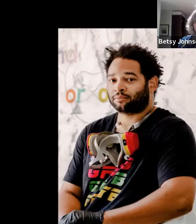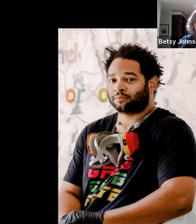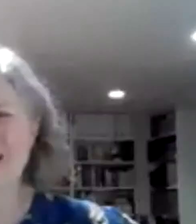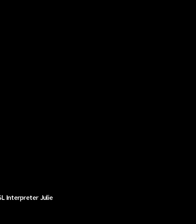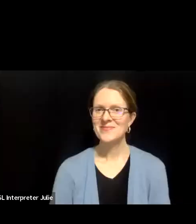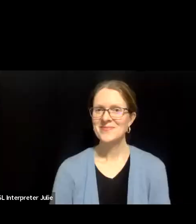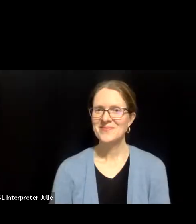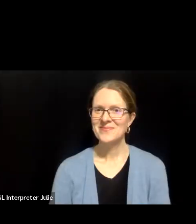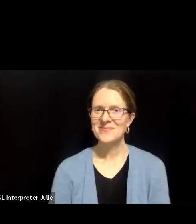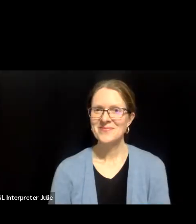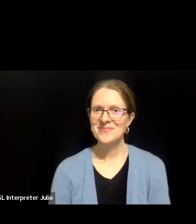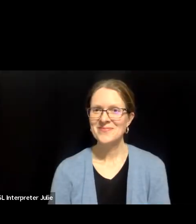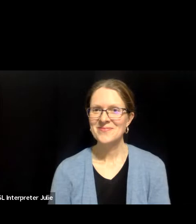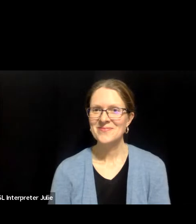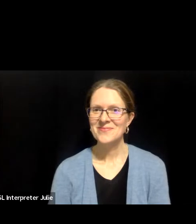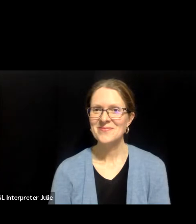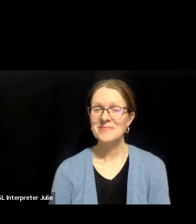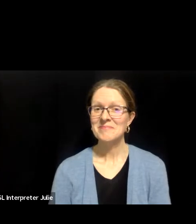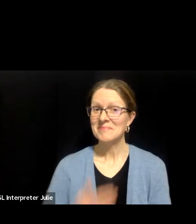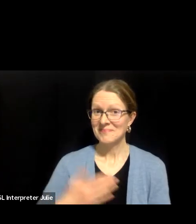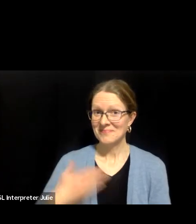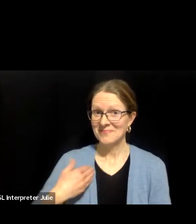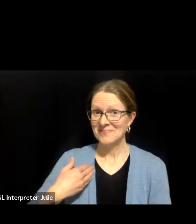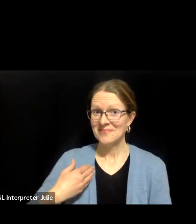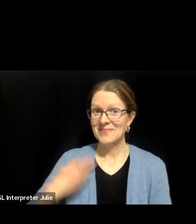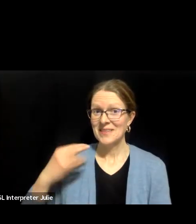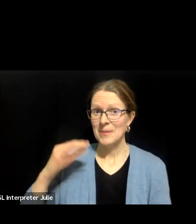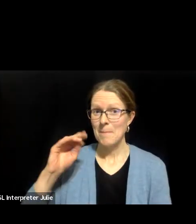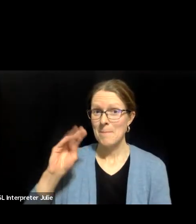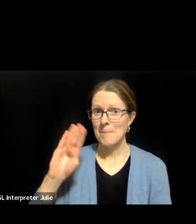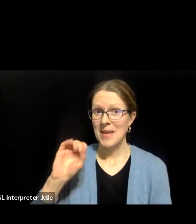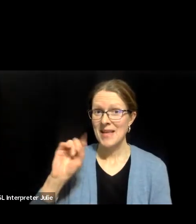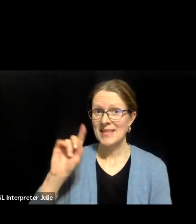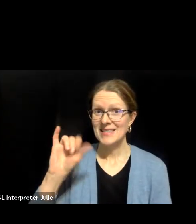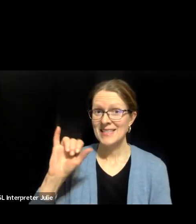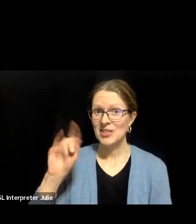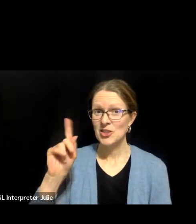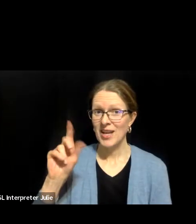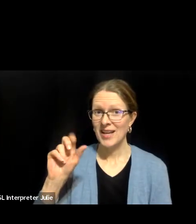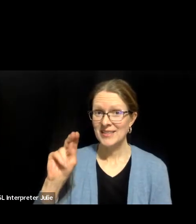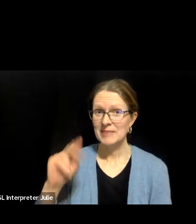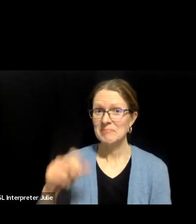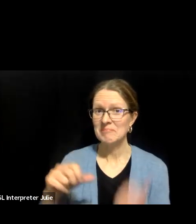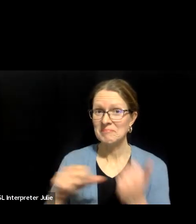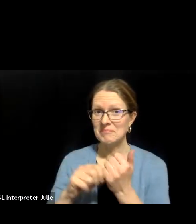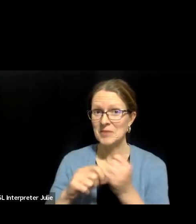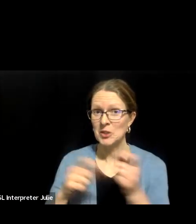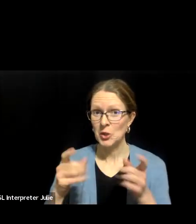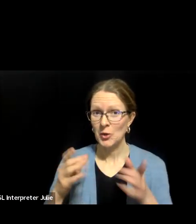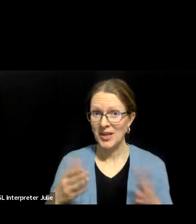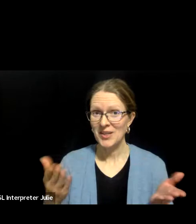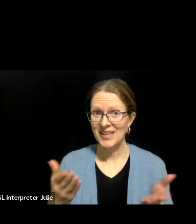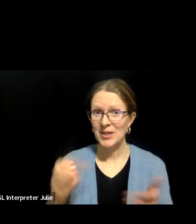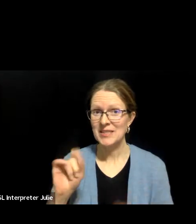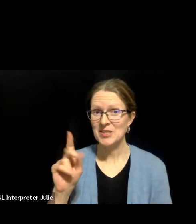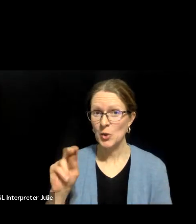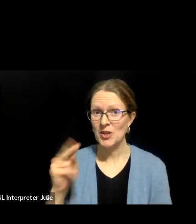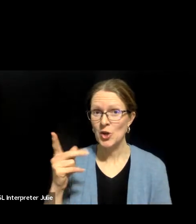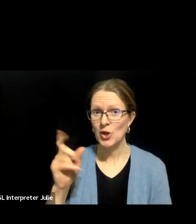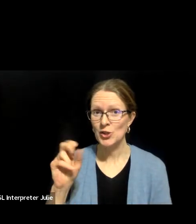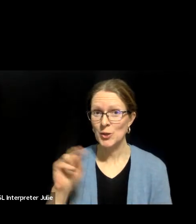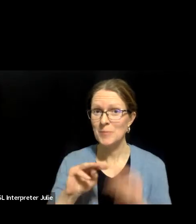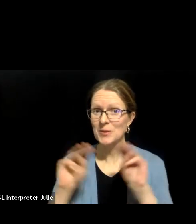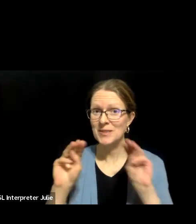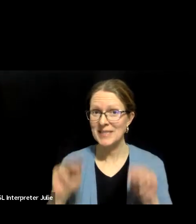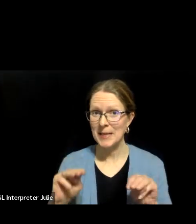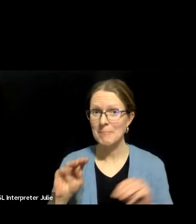Hello. My name is Betsy Johnson, and I'm an assistant curator here at the Smithsonian's Hirshhorn Museum and Sculpture